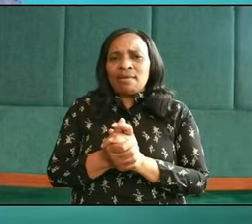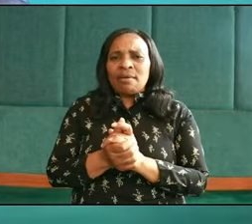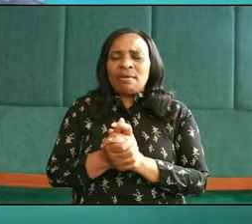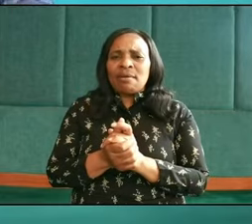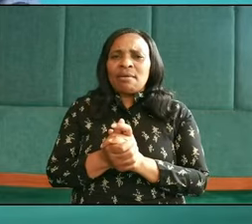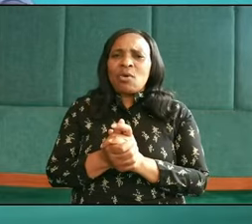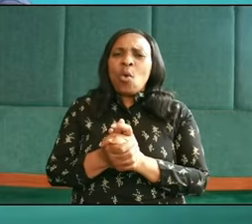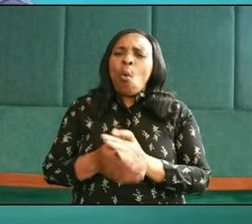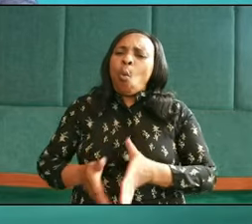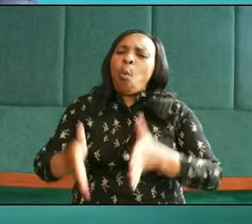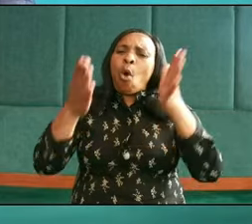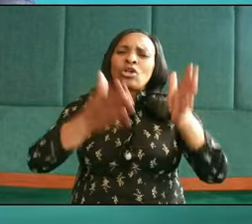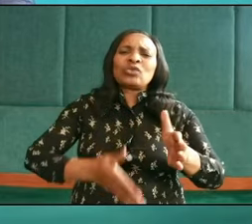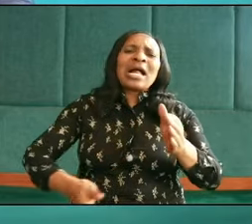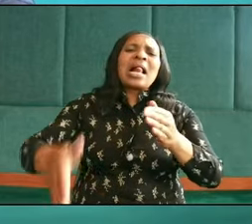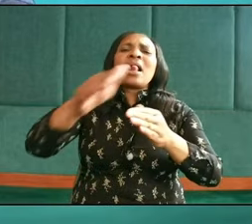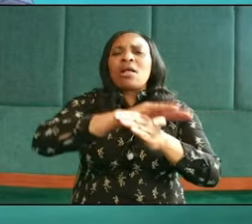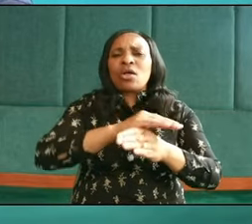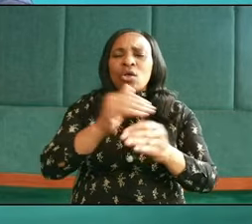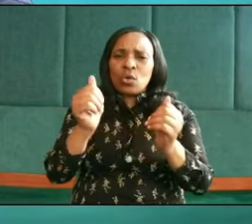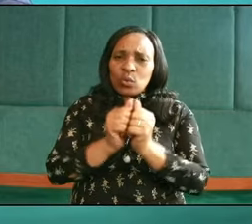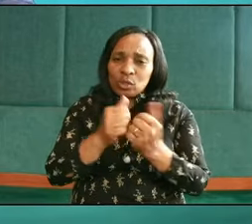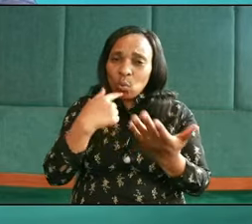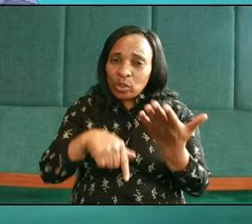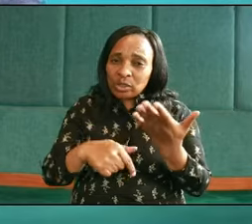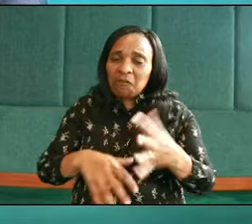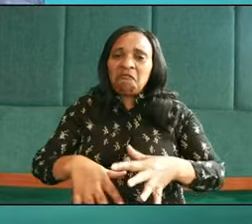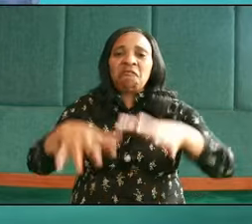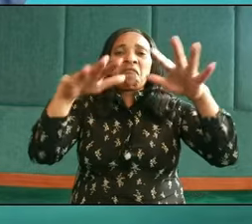Walls have been covered with the flood.